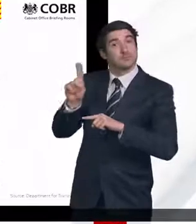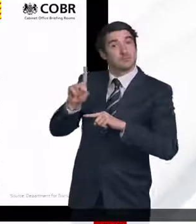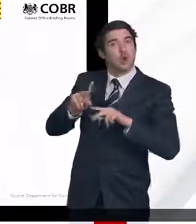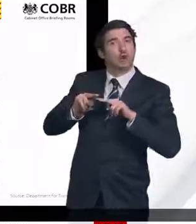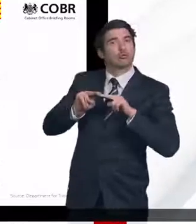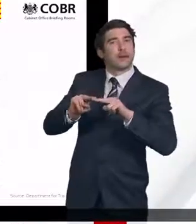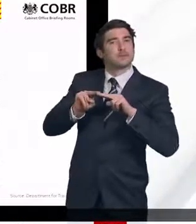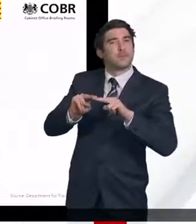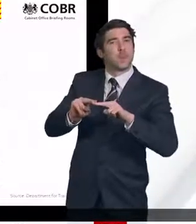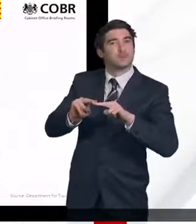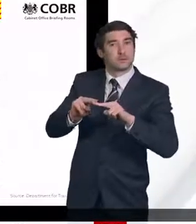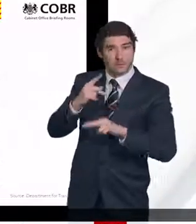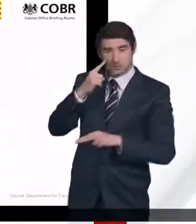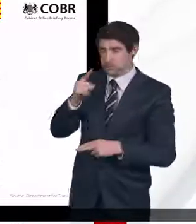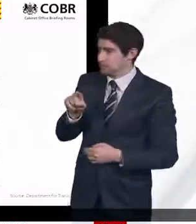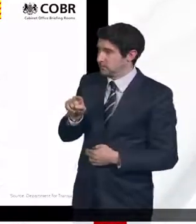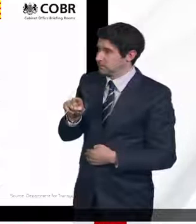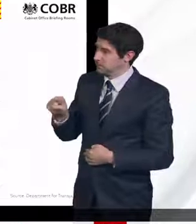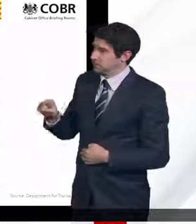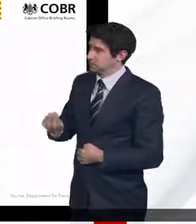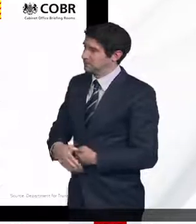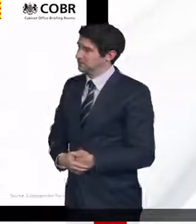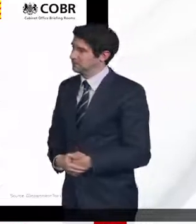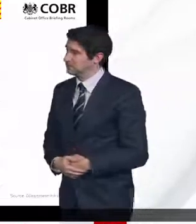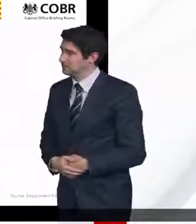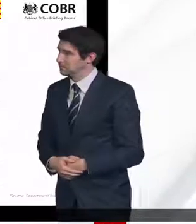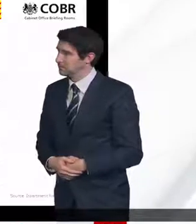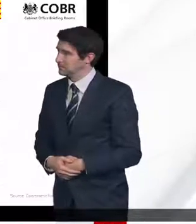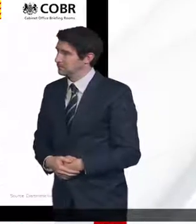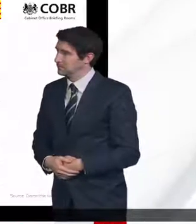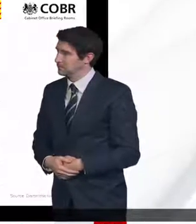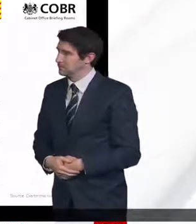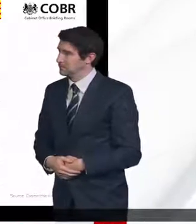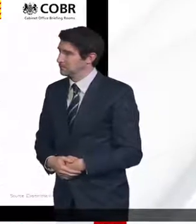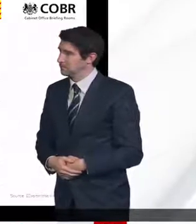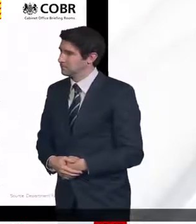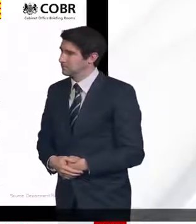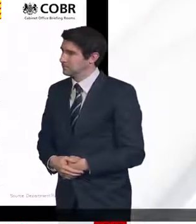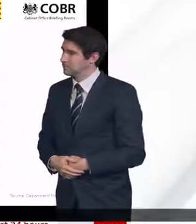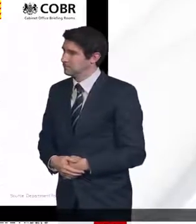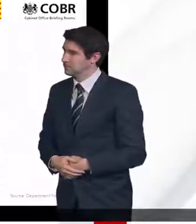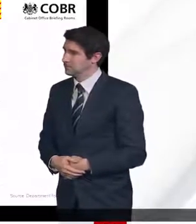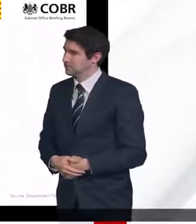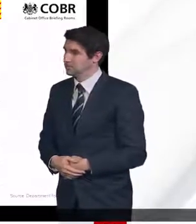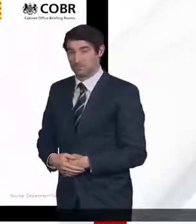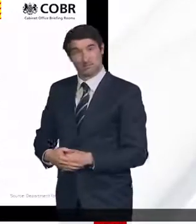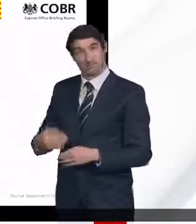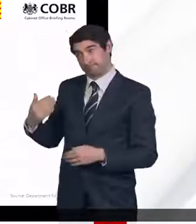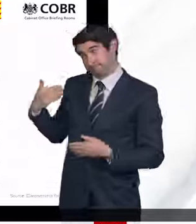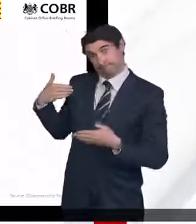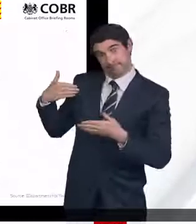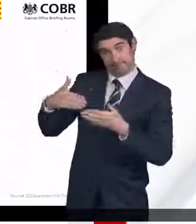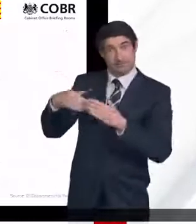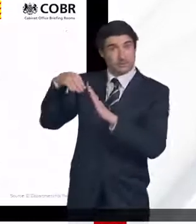see, the number of people using our transplant services has reduced dramatically over the last few weeks. So, for